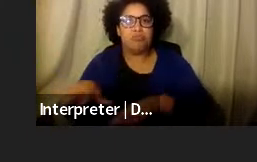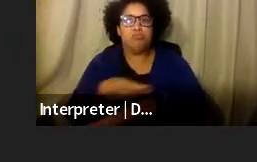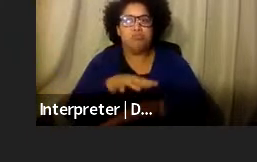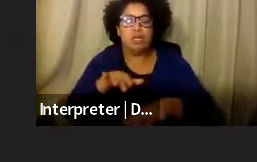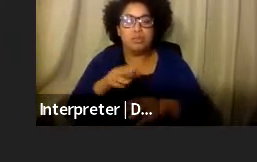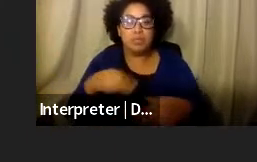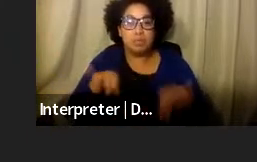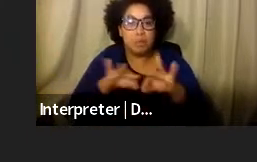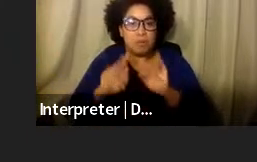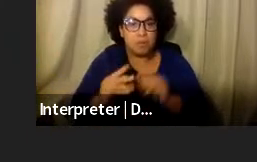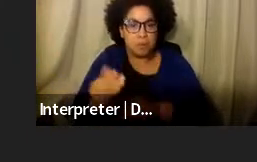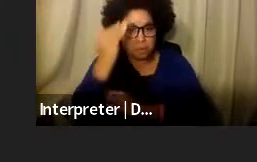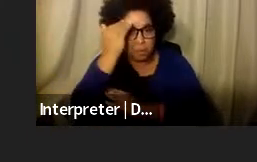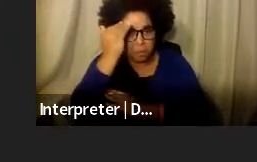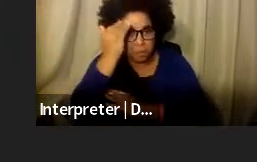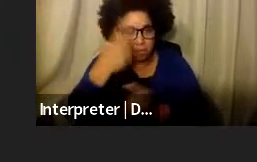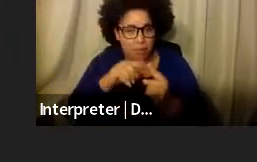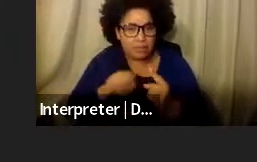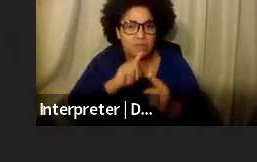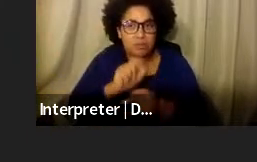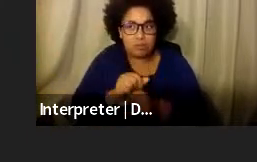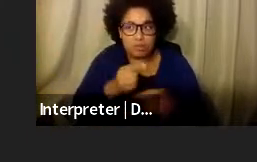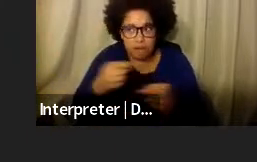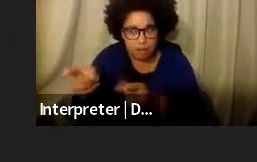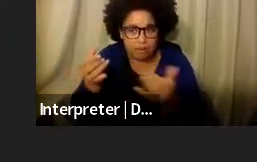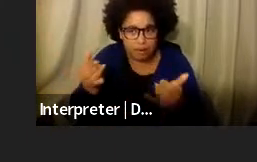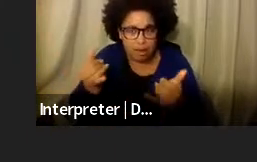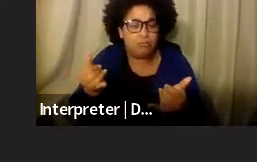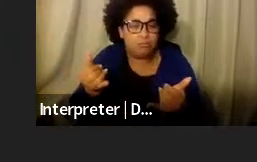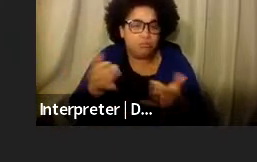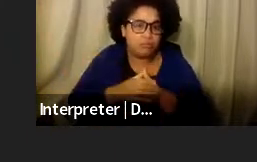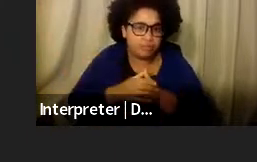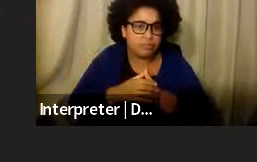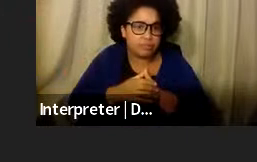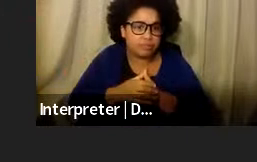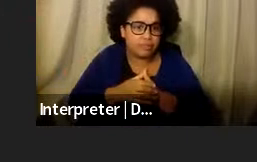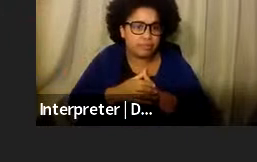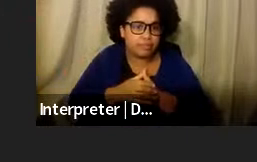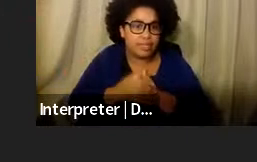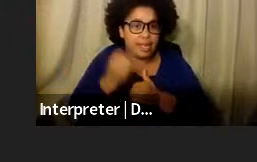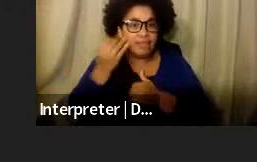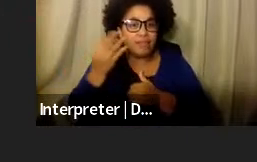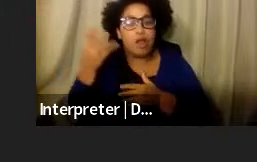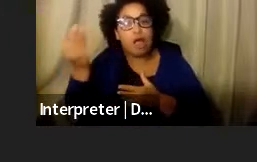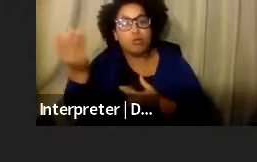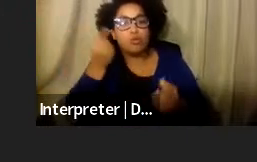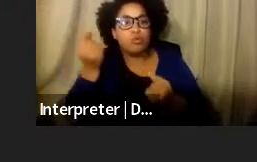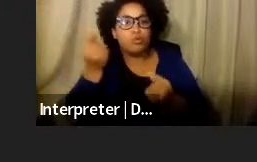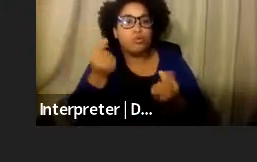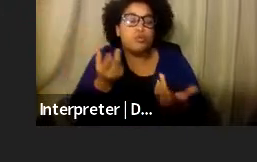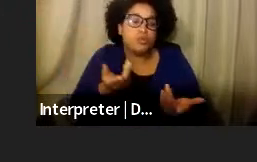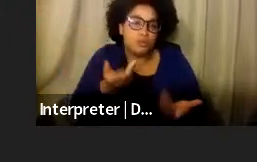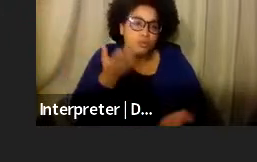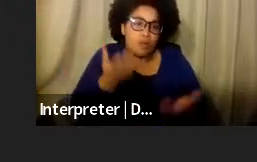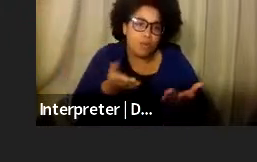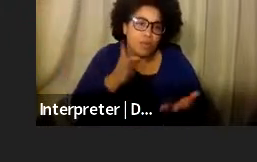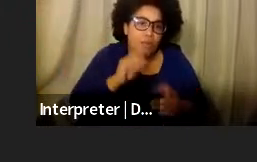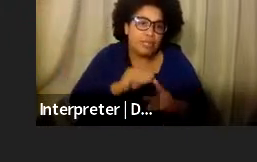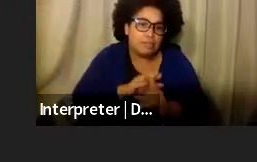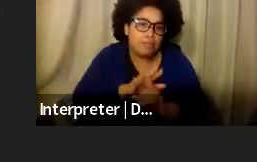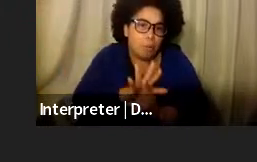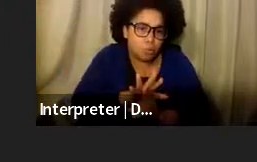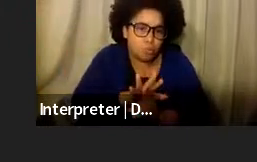aware that these things are out there, and if you're out and about, you are likely to be